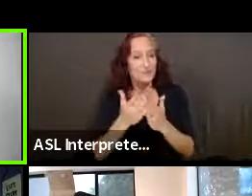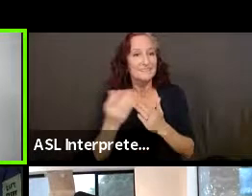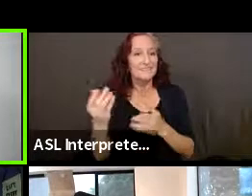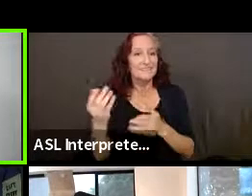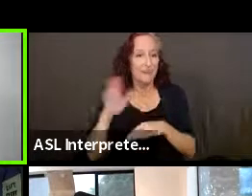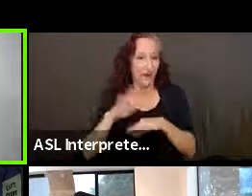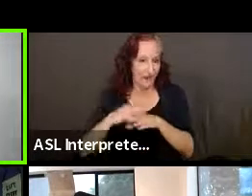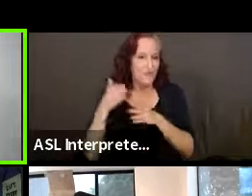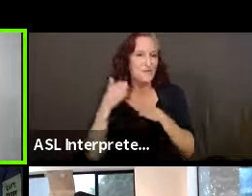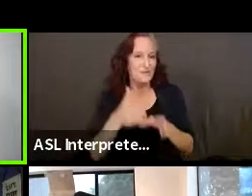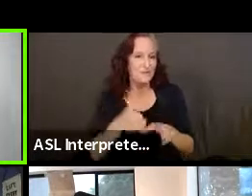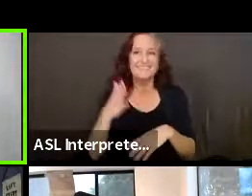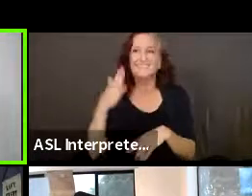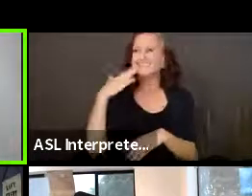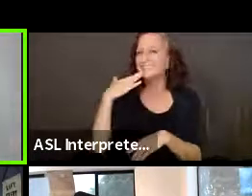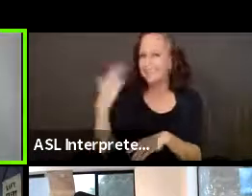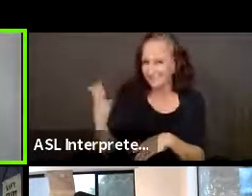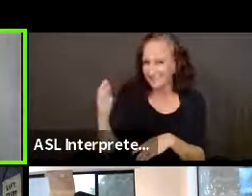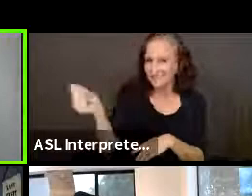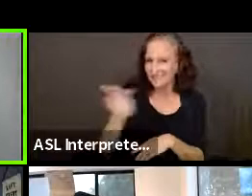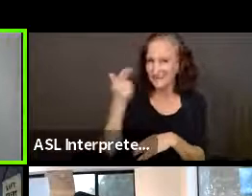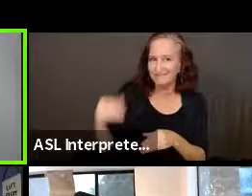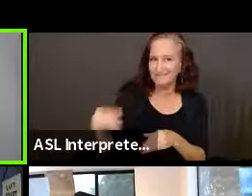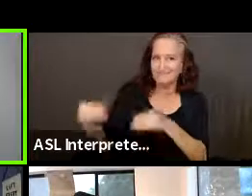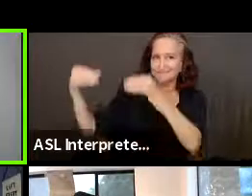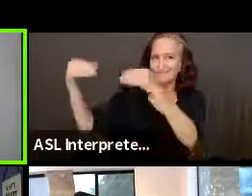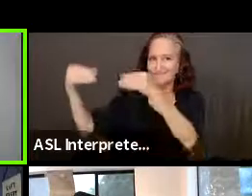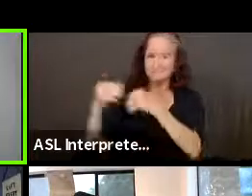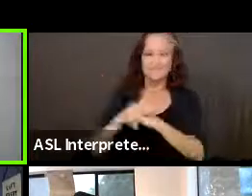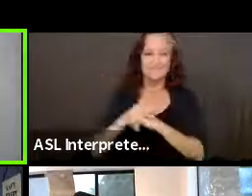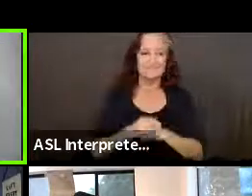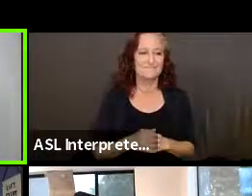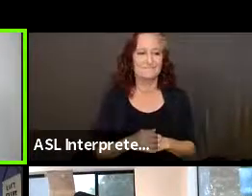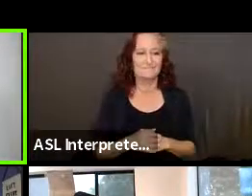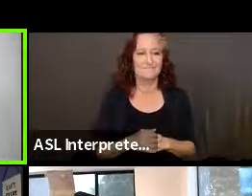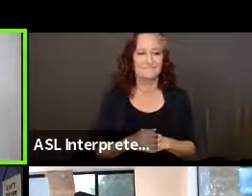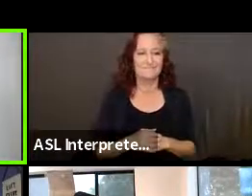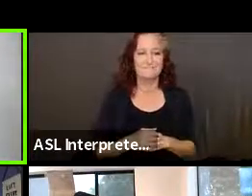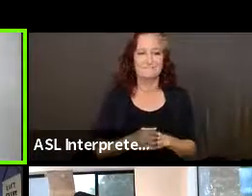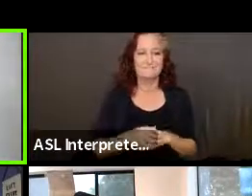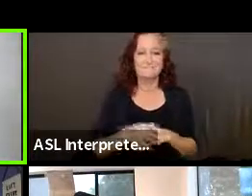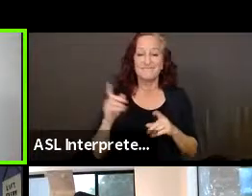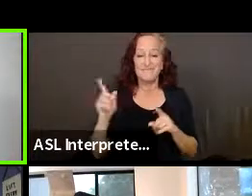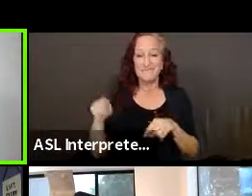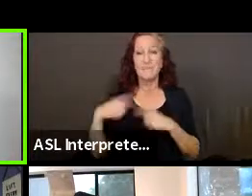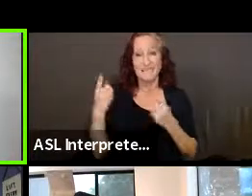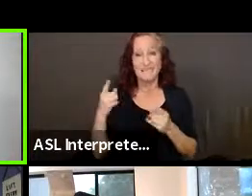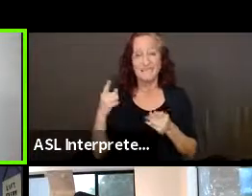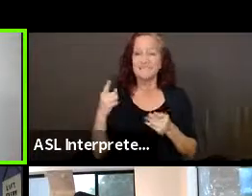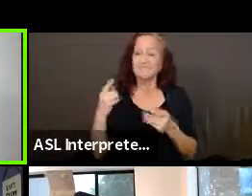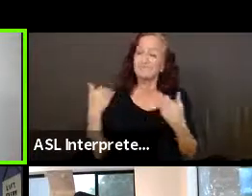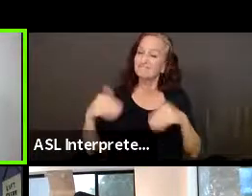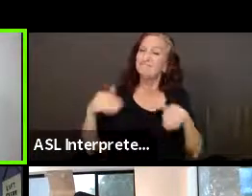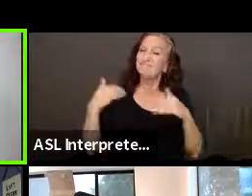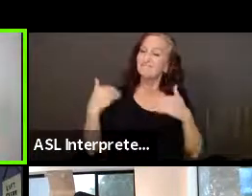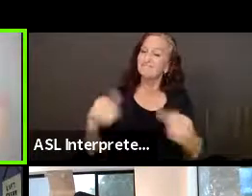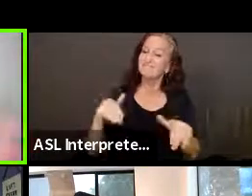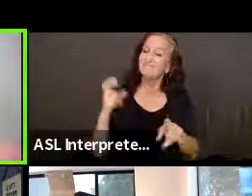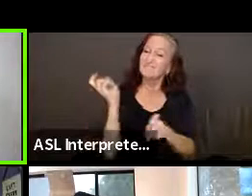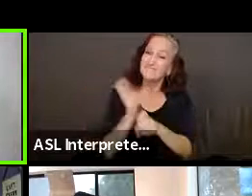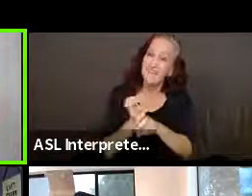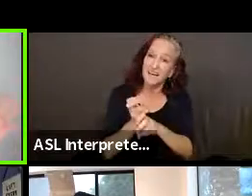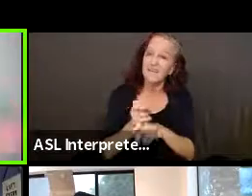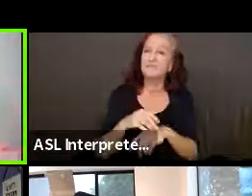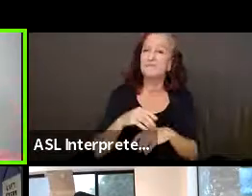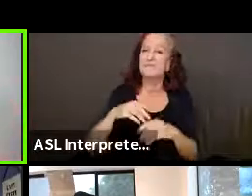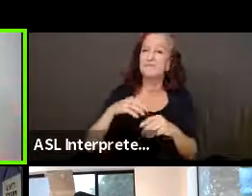definitely, thank you. It's been a journey of launching a book during a pandemic as well, where there's supply chain